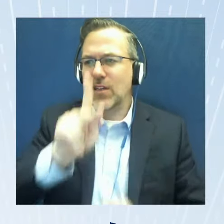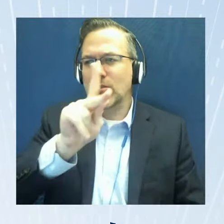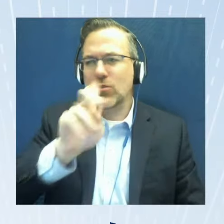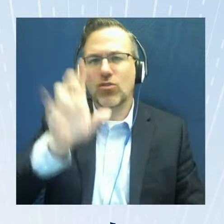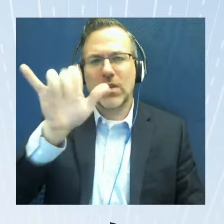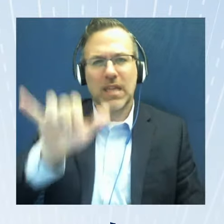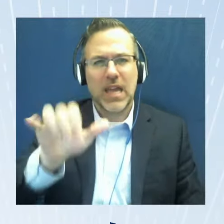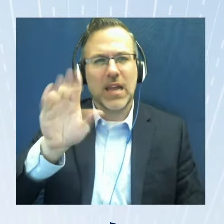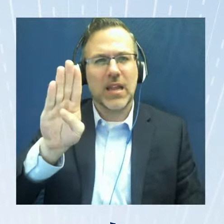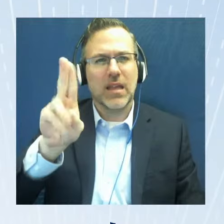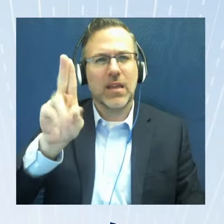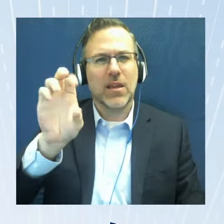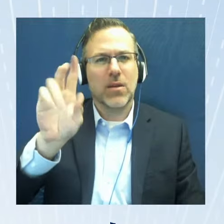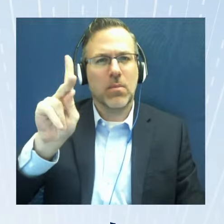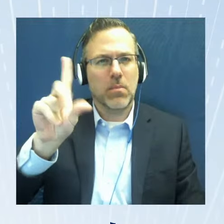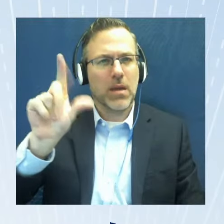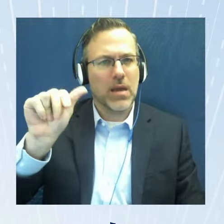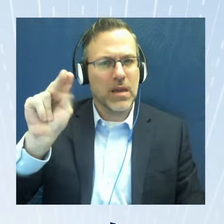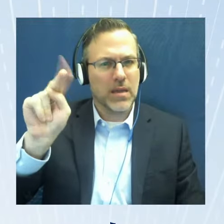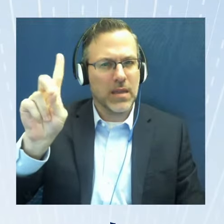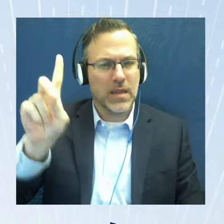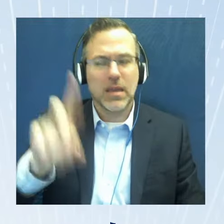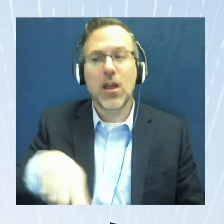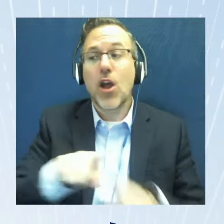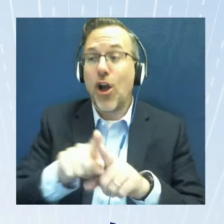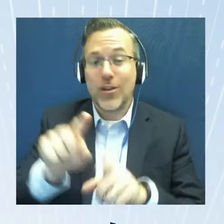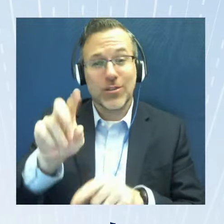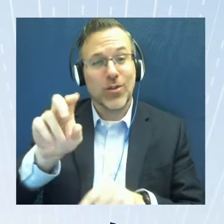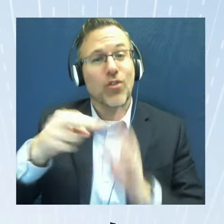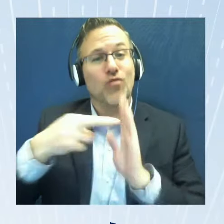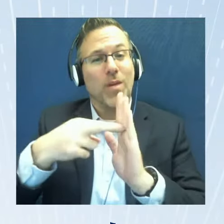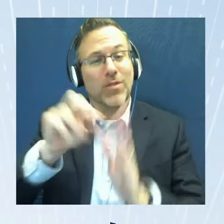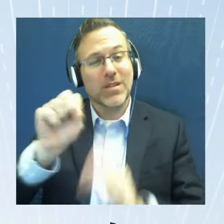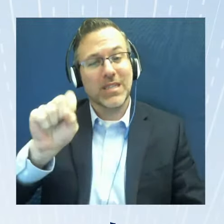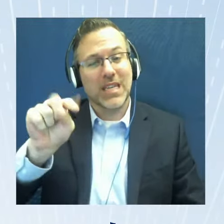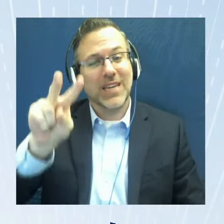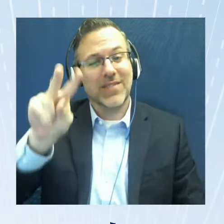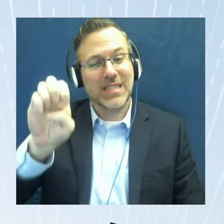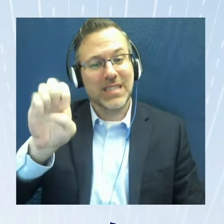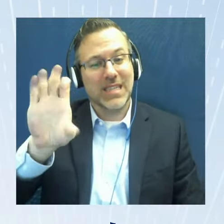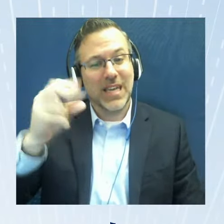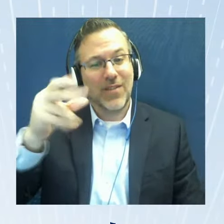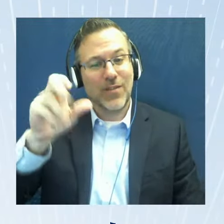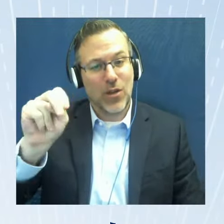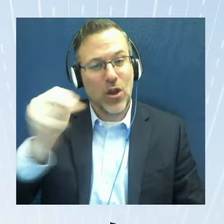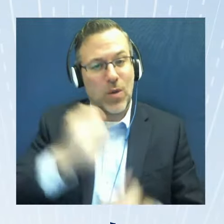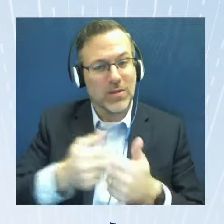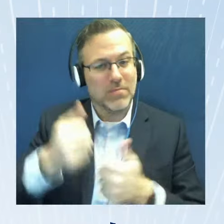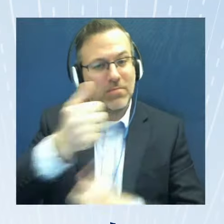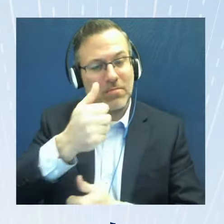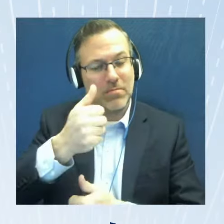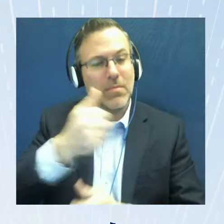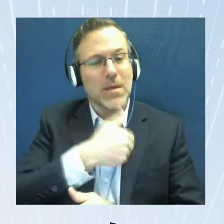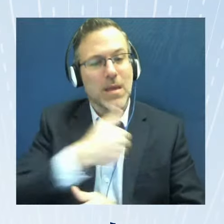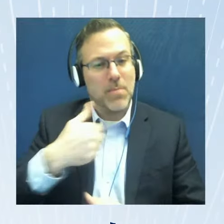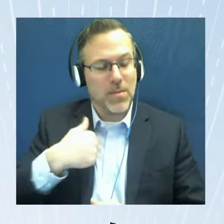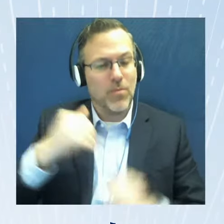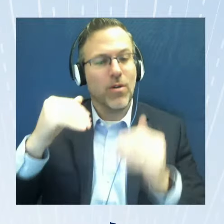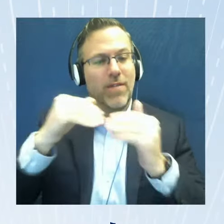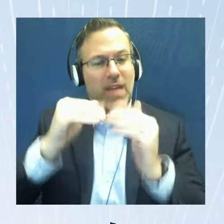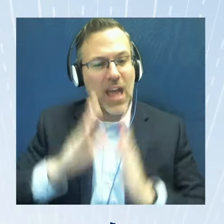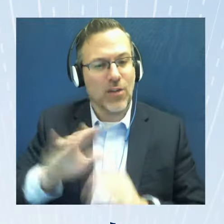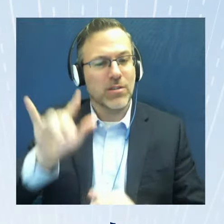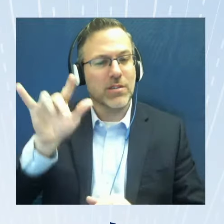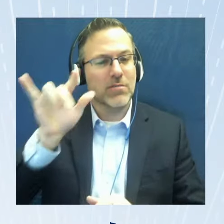a moment to acknowledge our Representative Steve Cohen, the ranking member of the House Aviation Subcommittee. I'm not